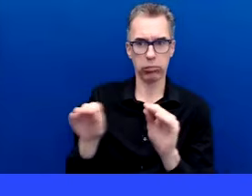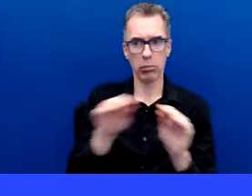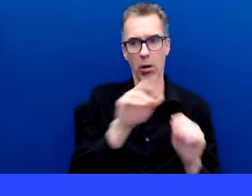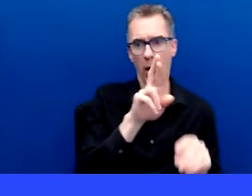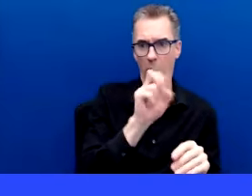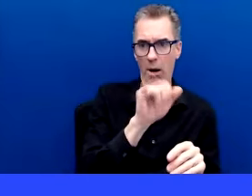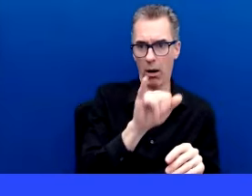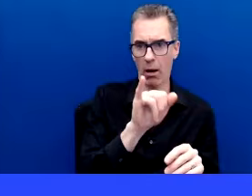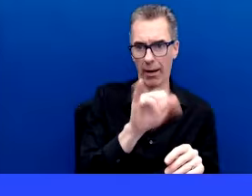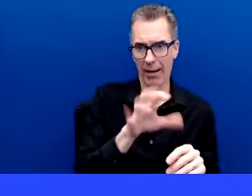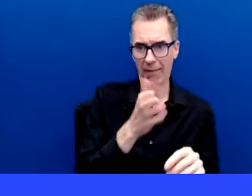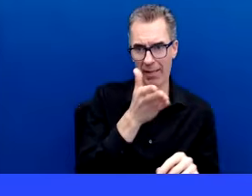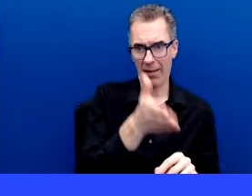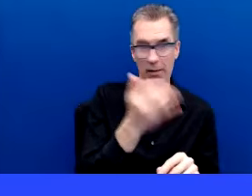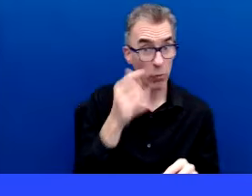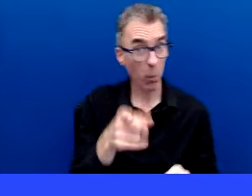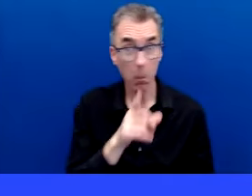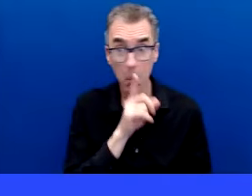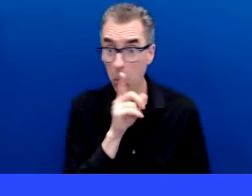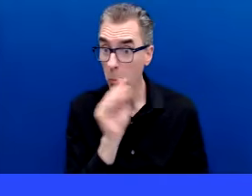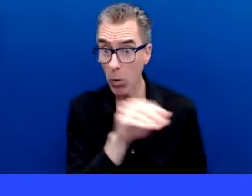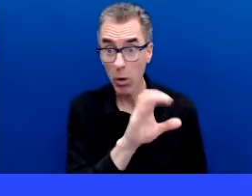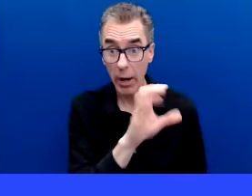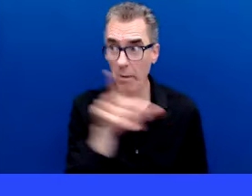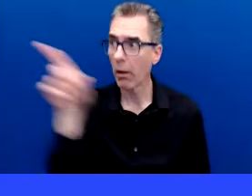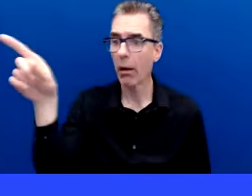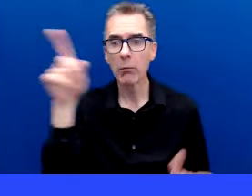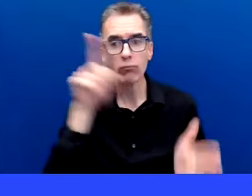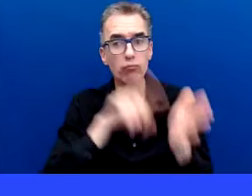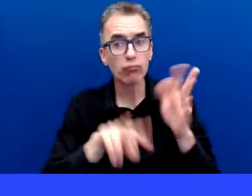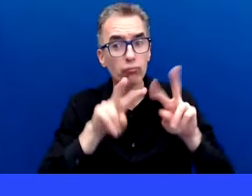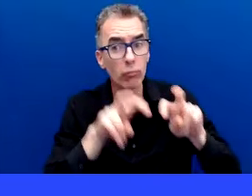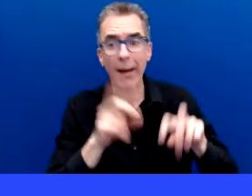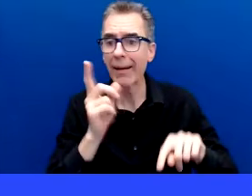be within Canvas. So if you're not doing it in Canvas, they're not going to be able to see it.